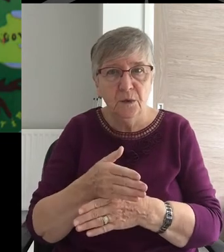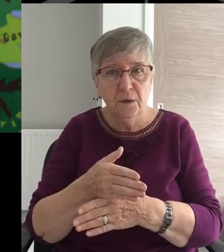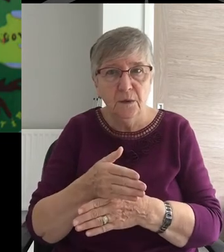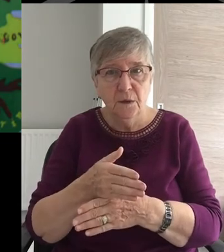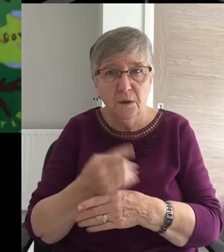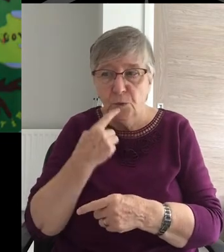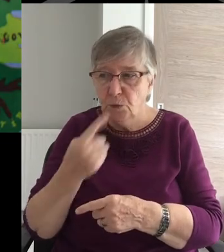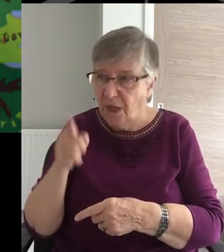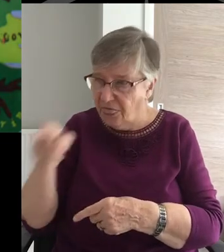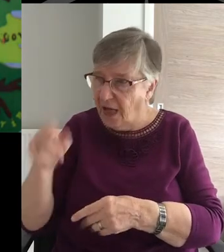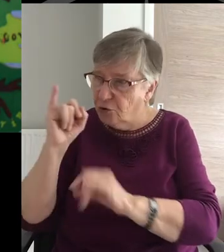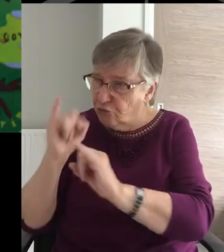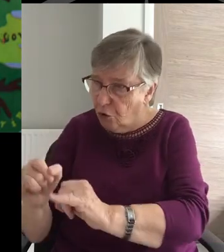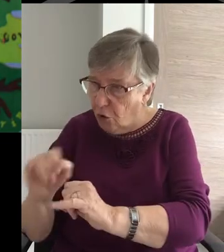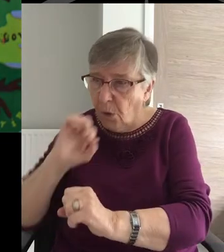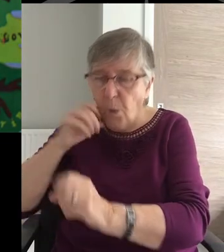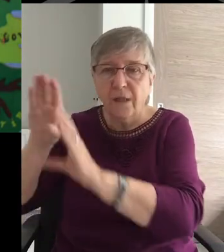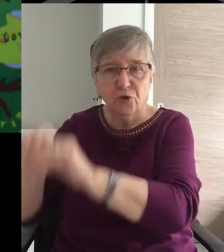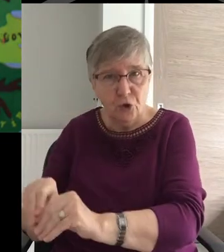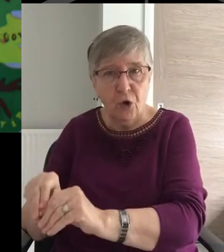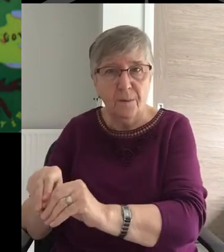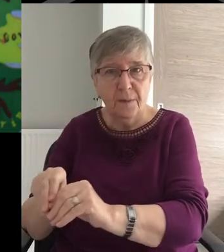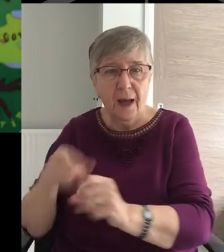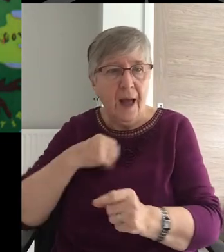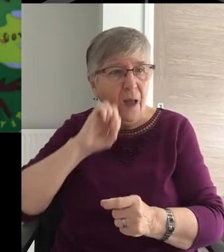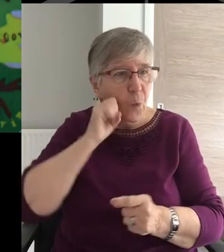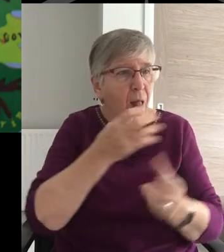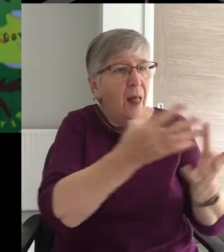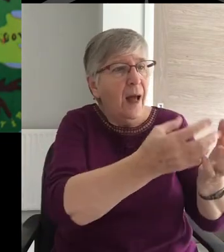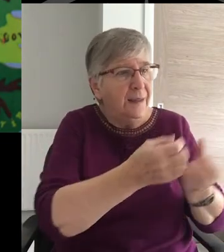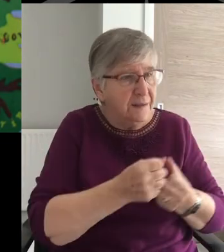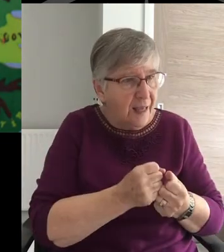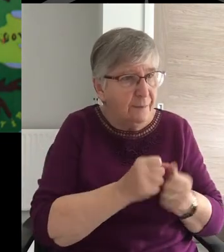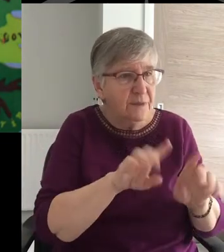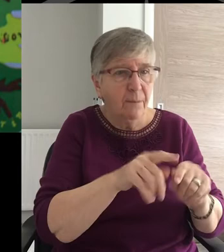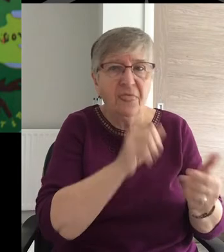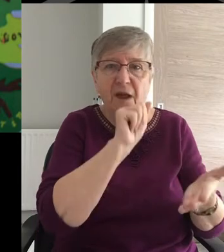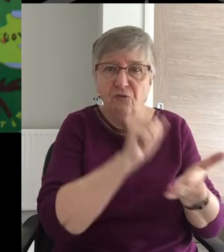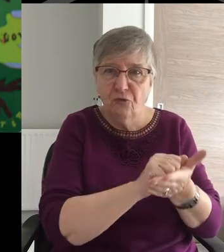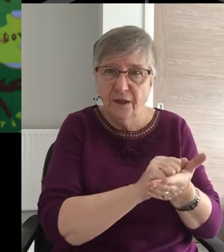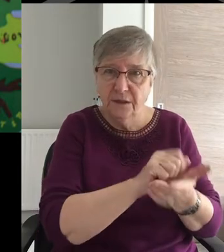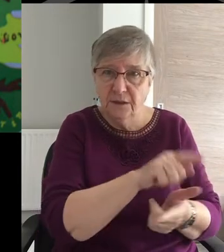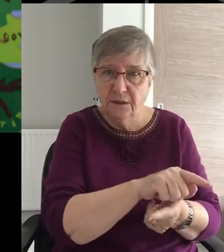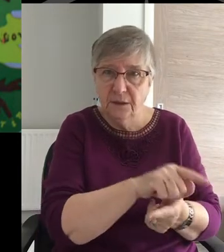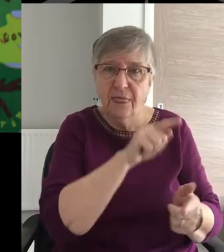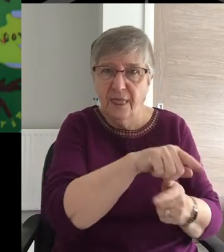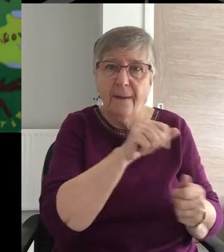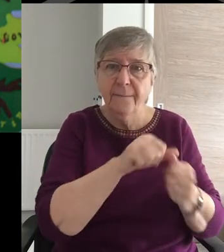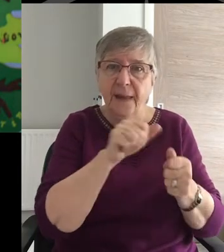say, that's wrong, I shall undo it, and I shall put on something that's corrective, that's better.